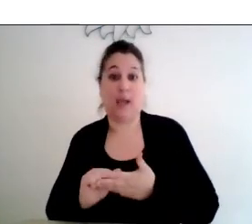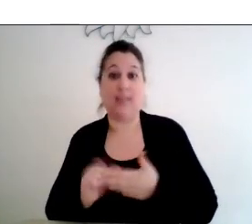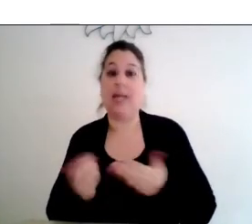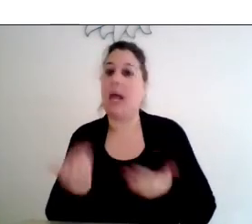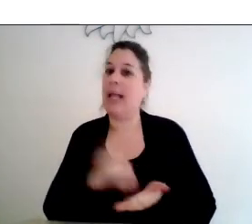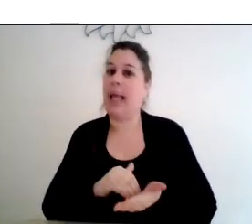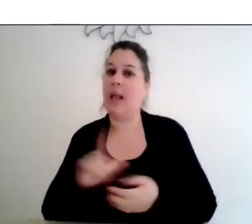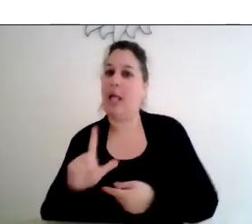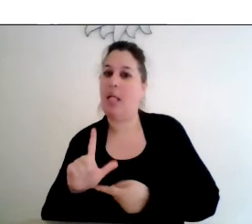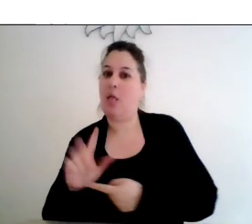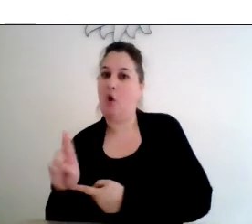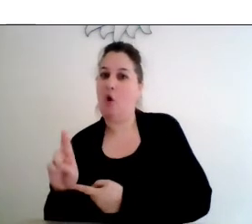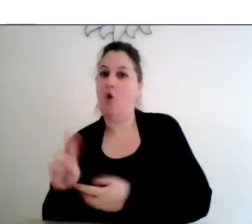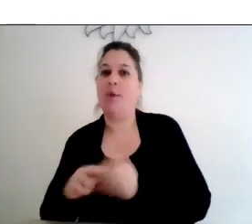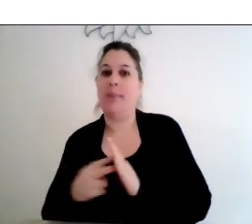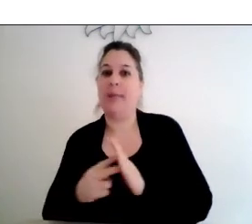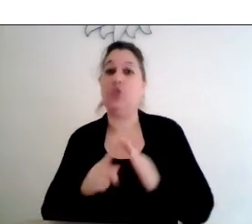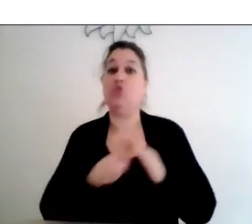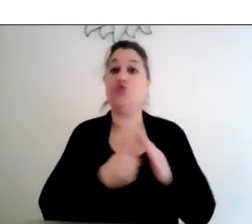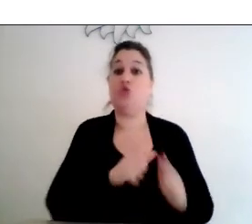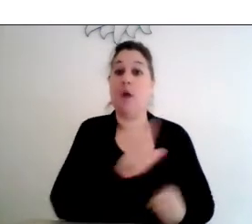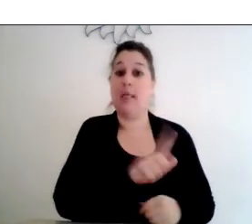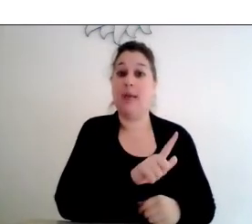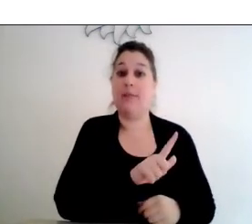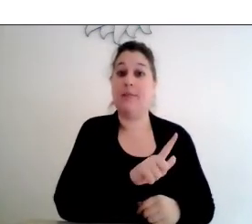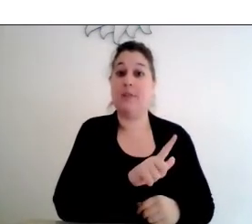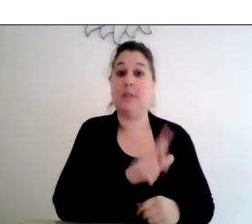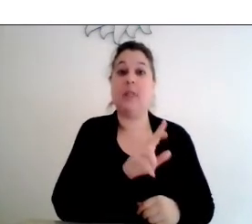do whatever's to the left first. Okay.